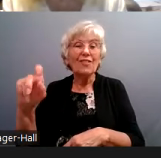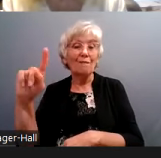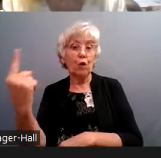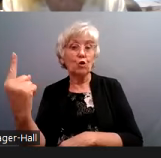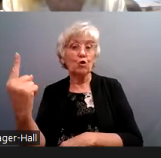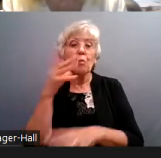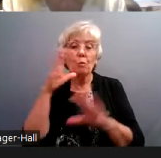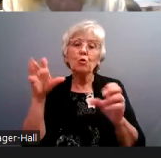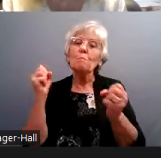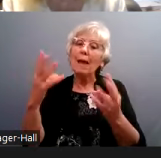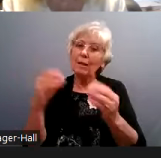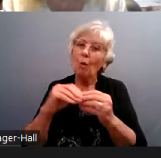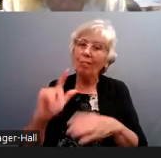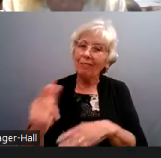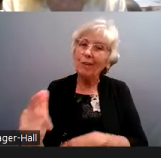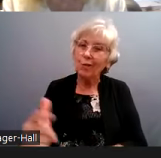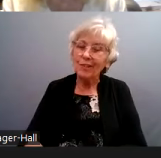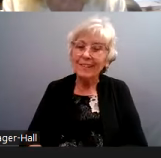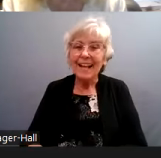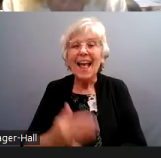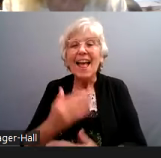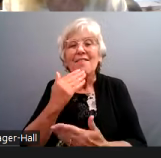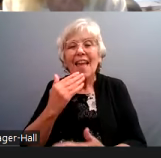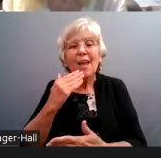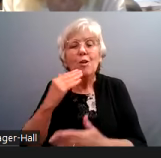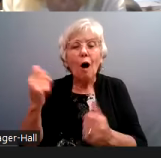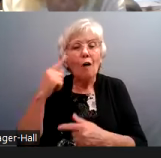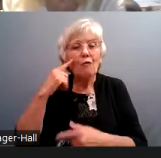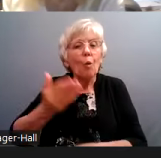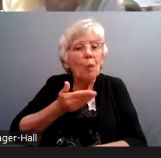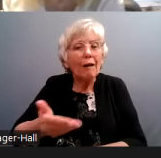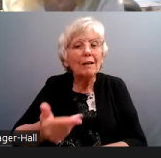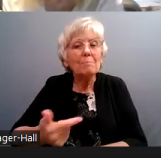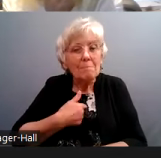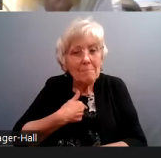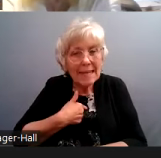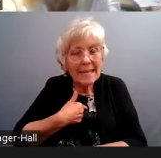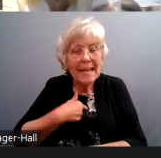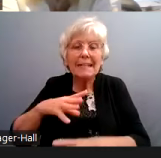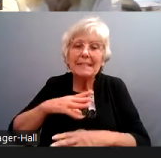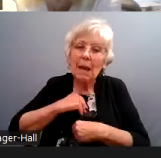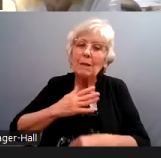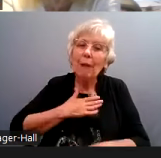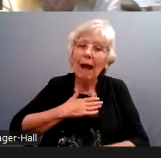So thank you to everybody for being so welcoming to me and to my ideas. And